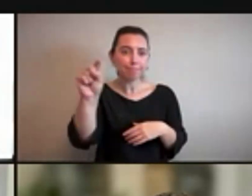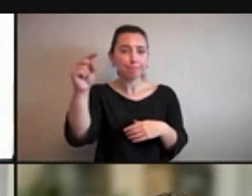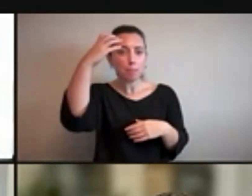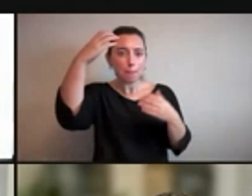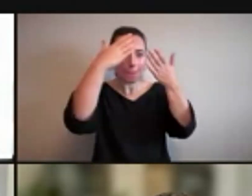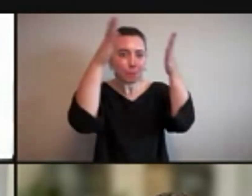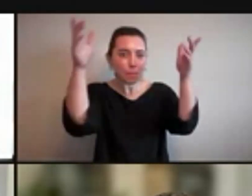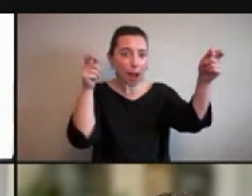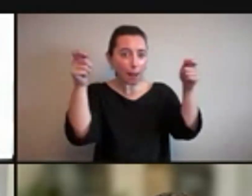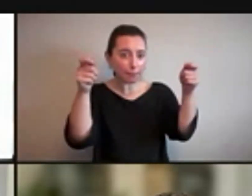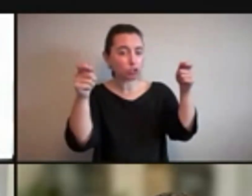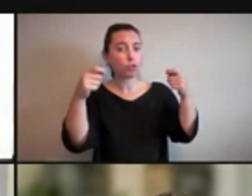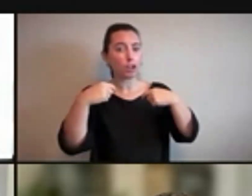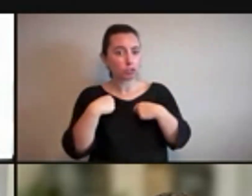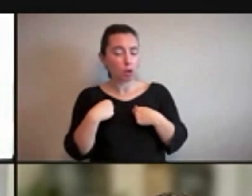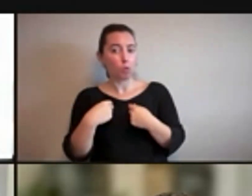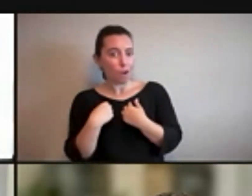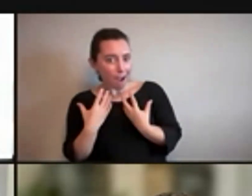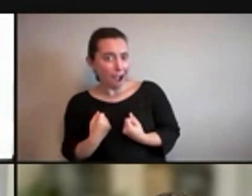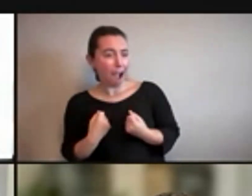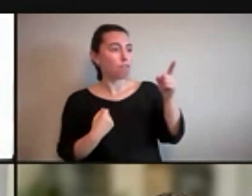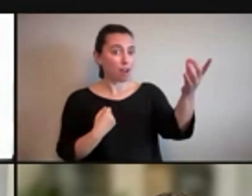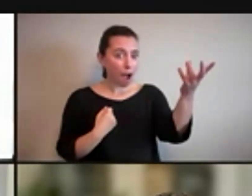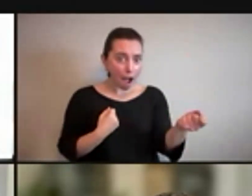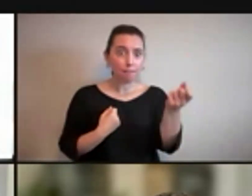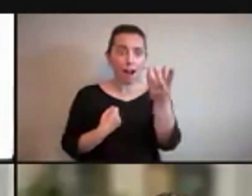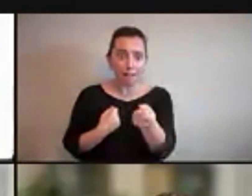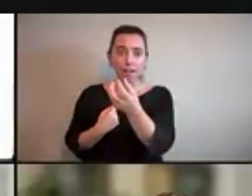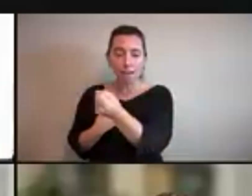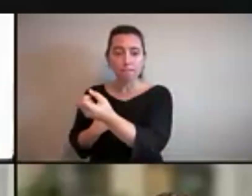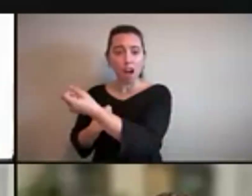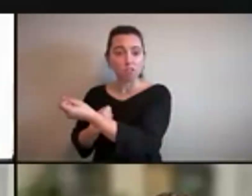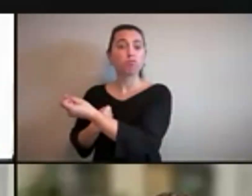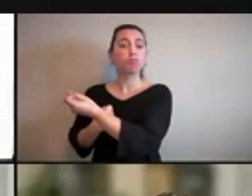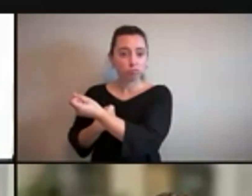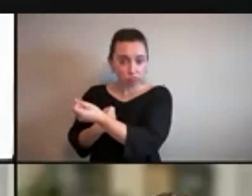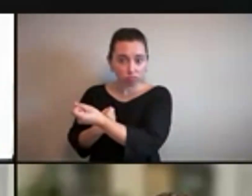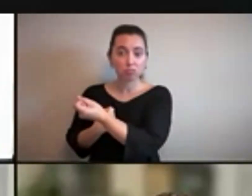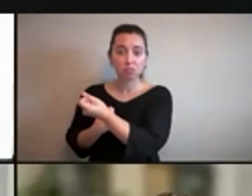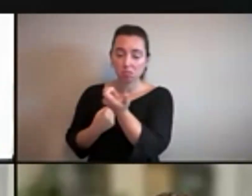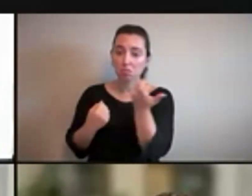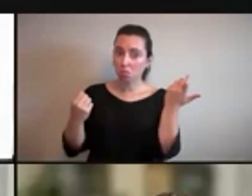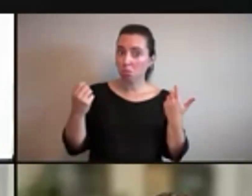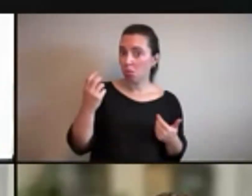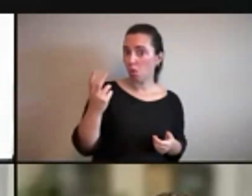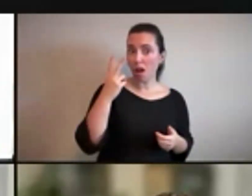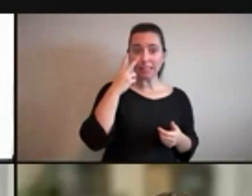the same around Italy, and I love this because in a scene with so